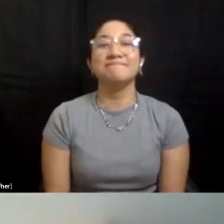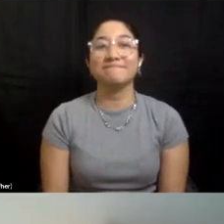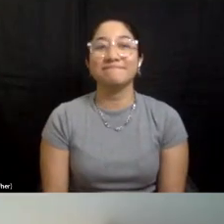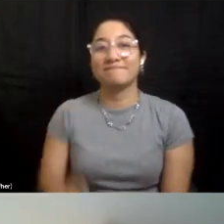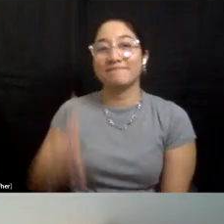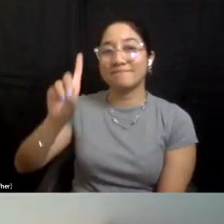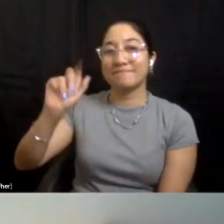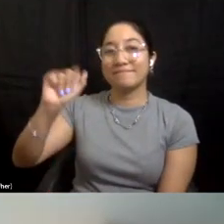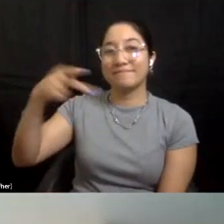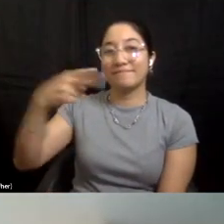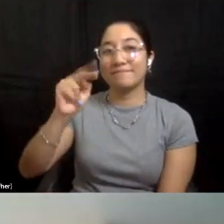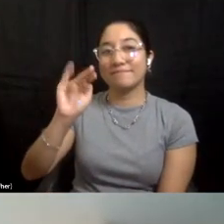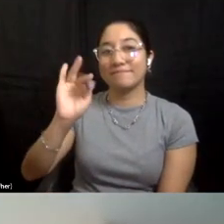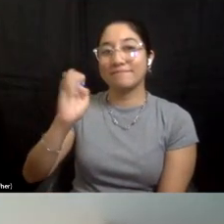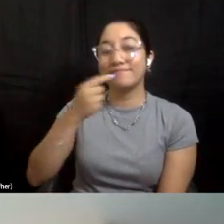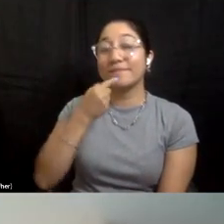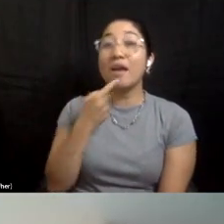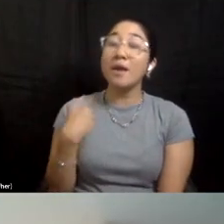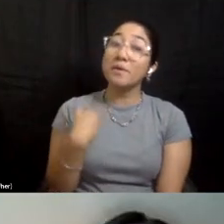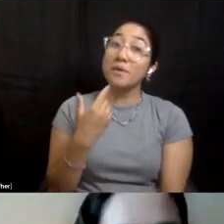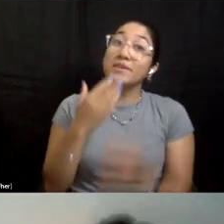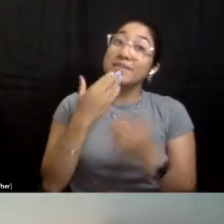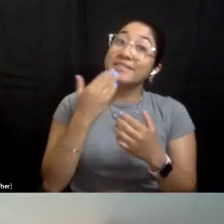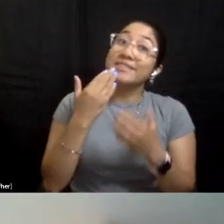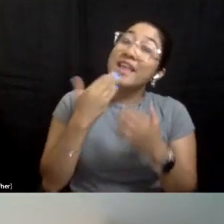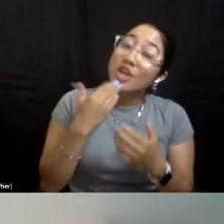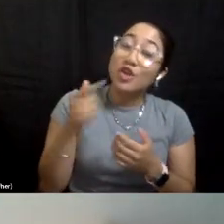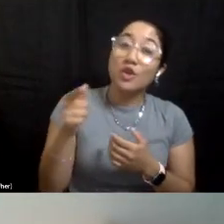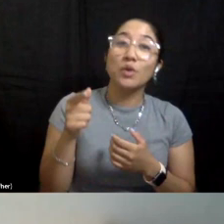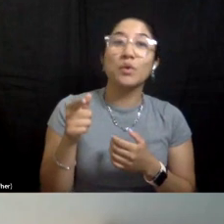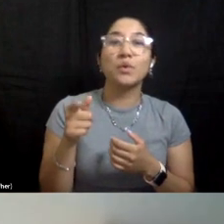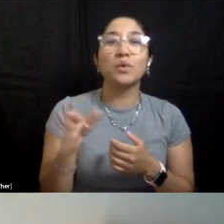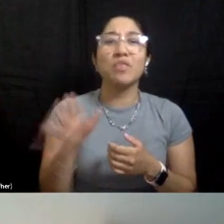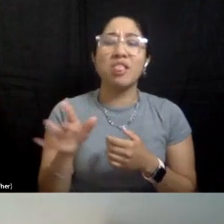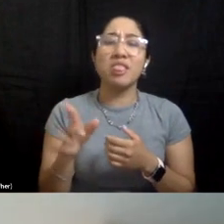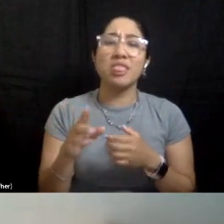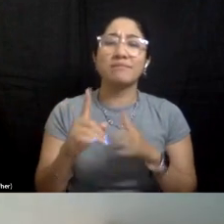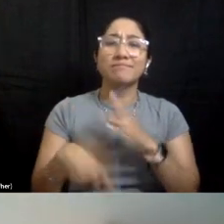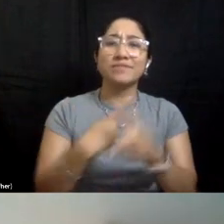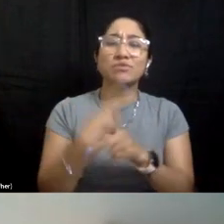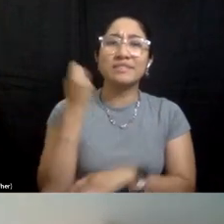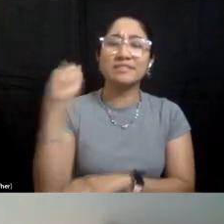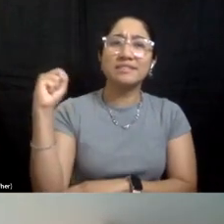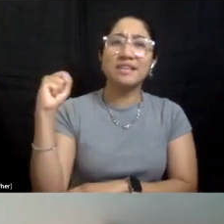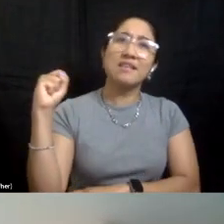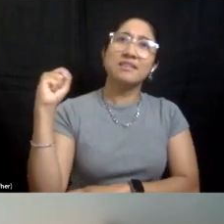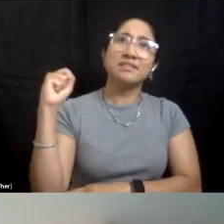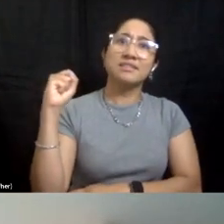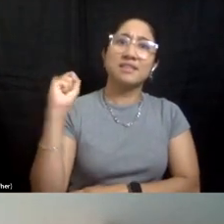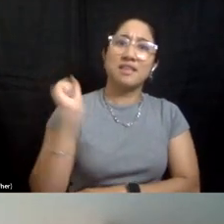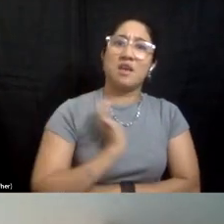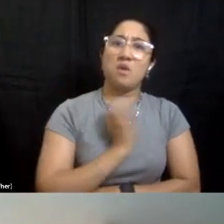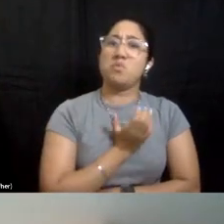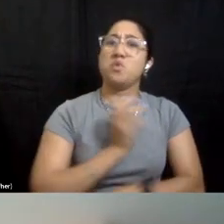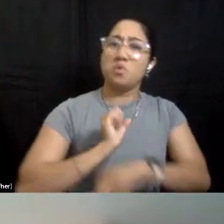I first want to start by saying thank you. I love this notion of like resistance, right? Like that our work. And I